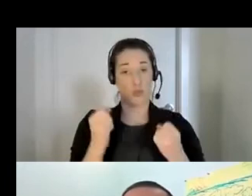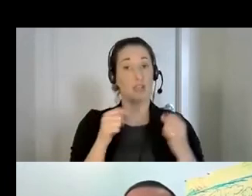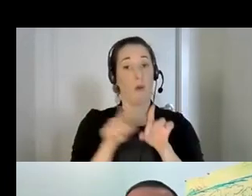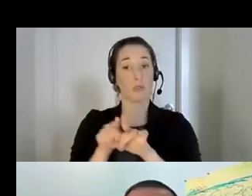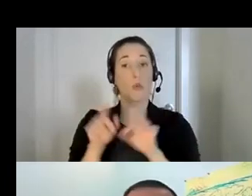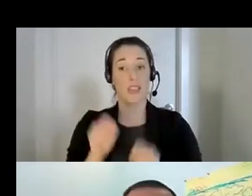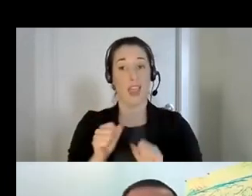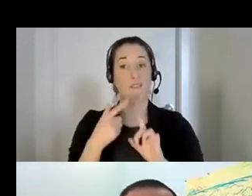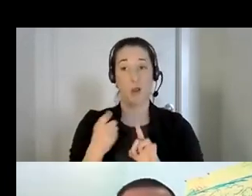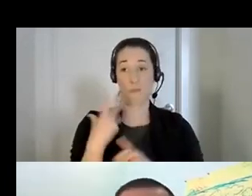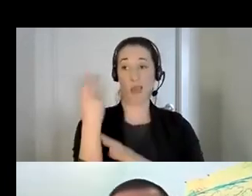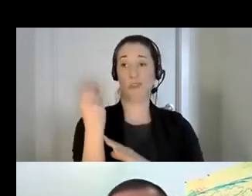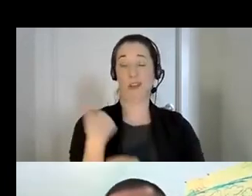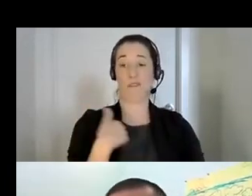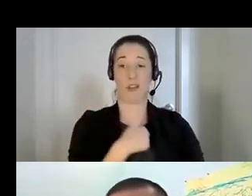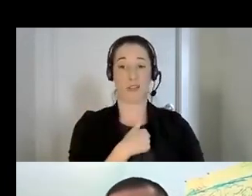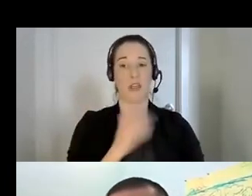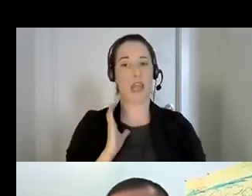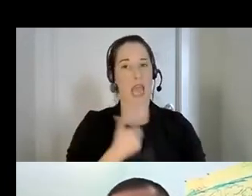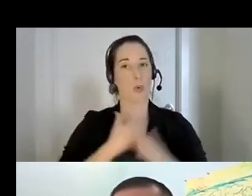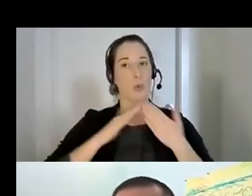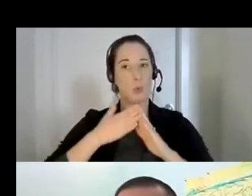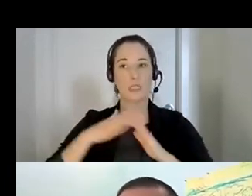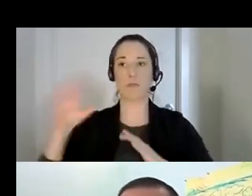from outside of us, from our communities.